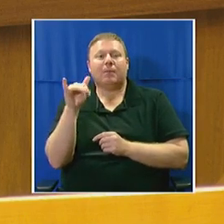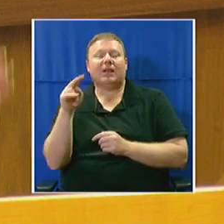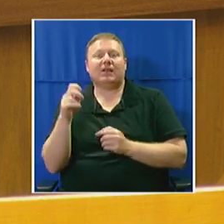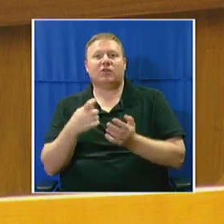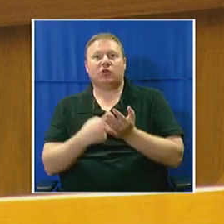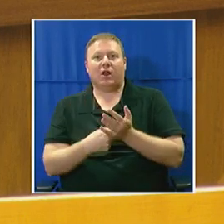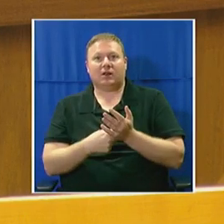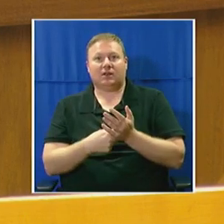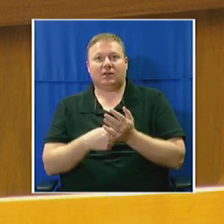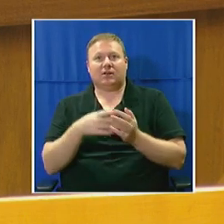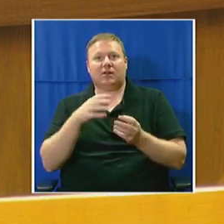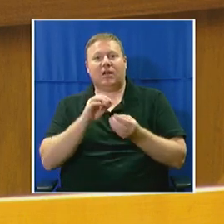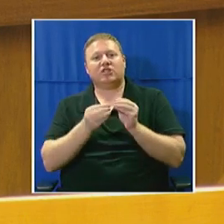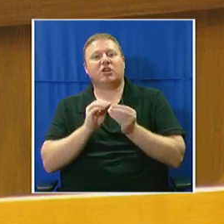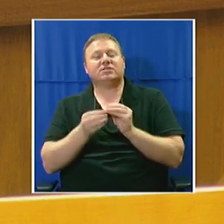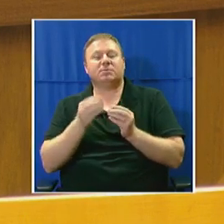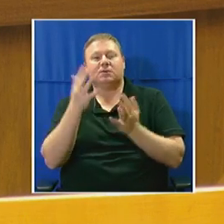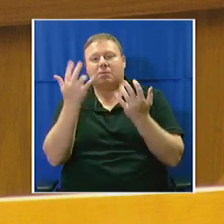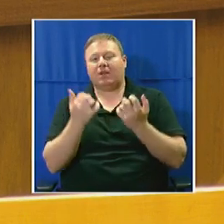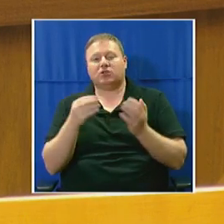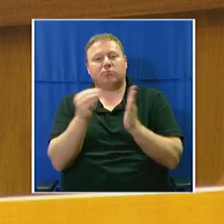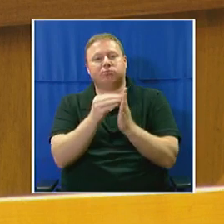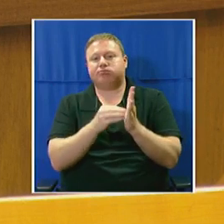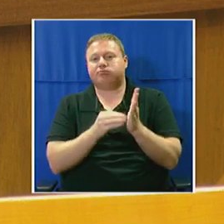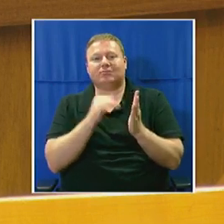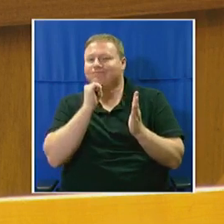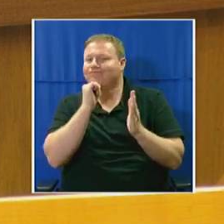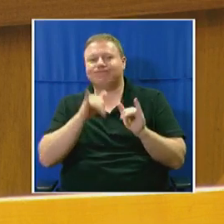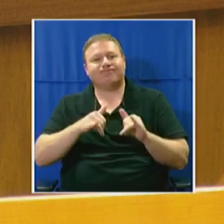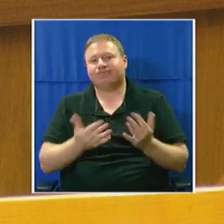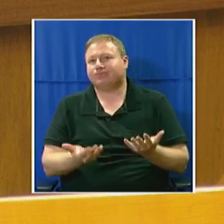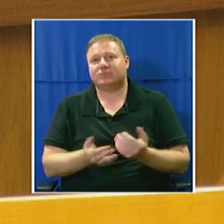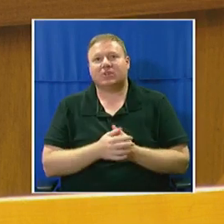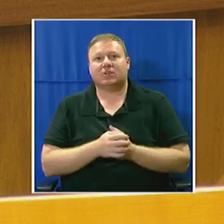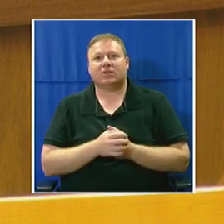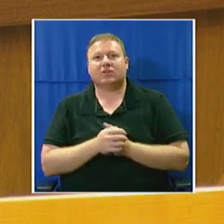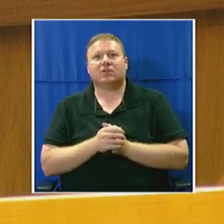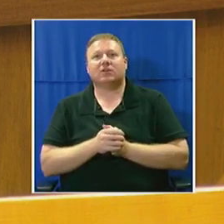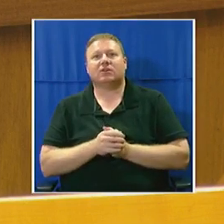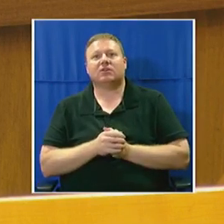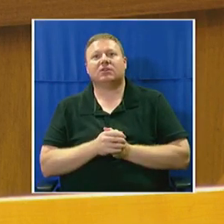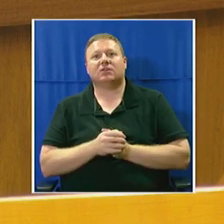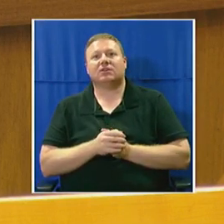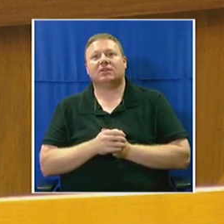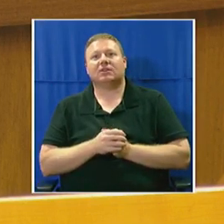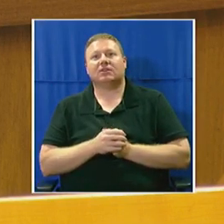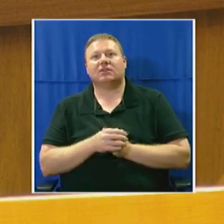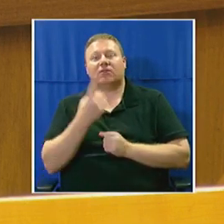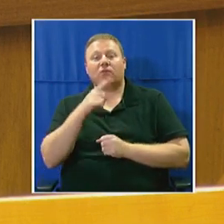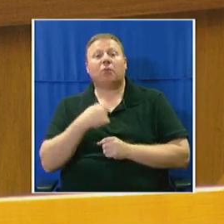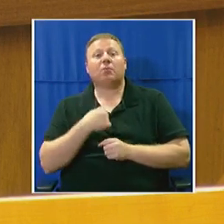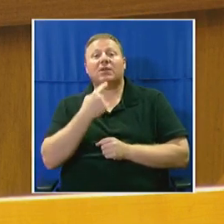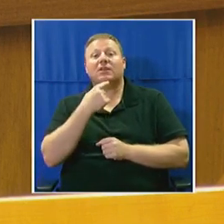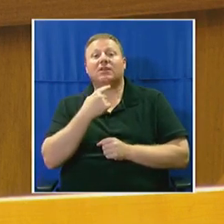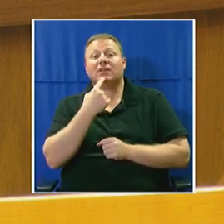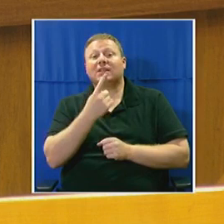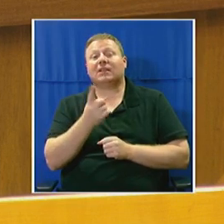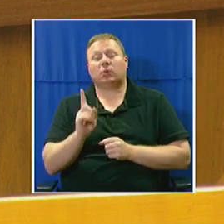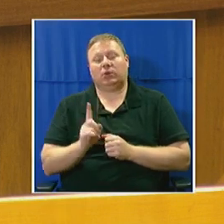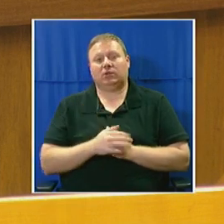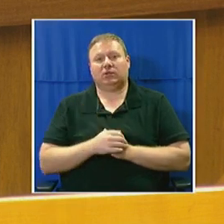departments that are geared towards the emergency action plan what does this say to me it says that